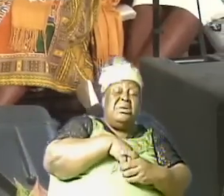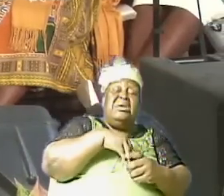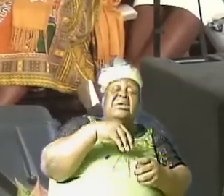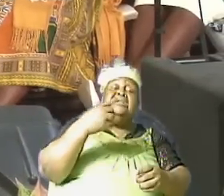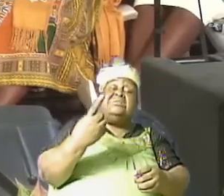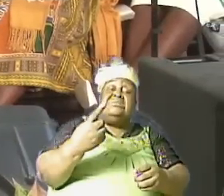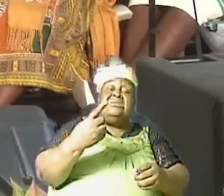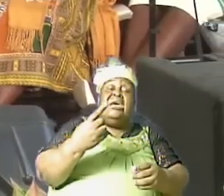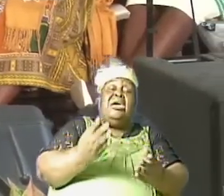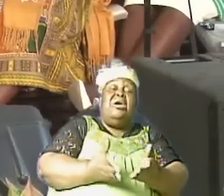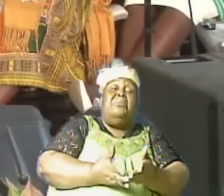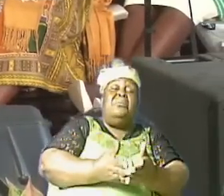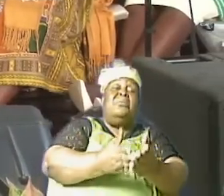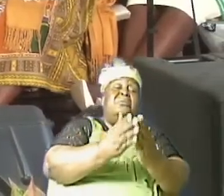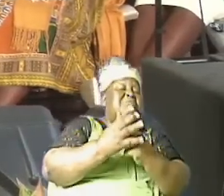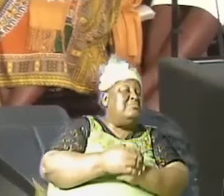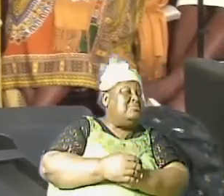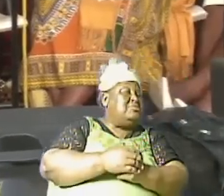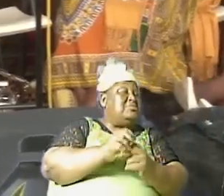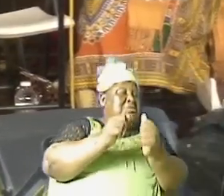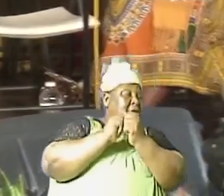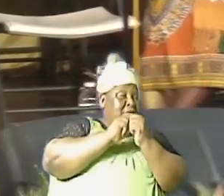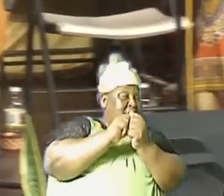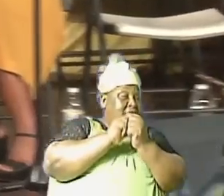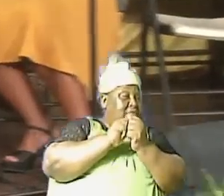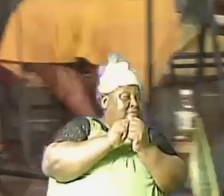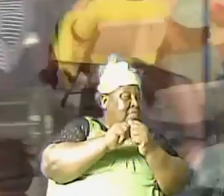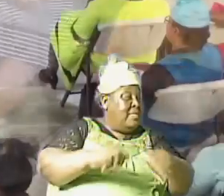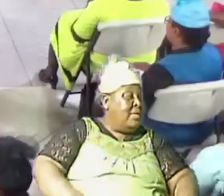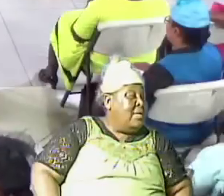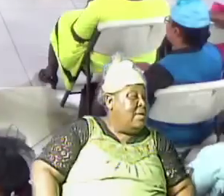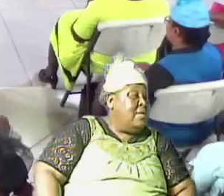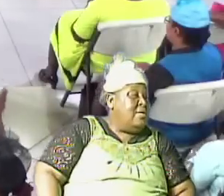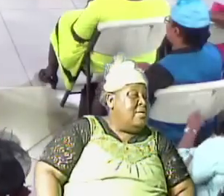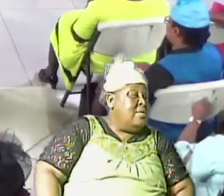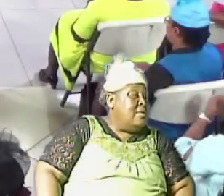the same boat together.